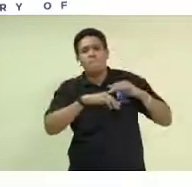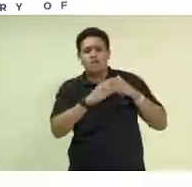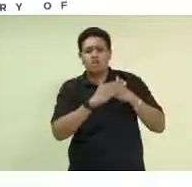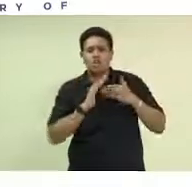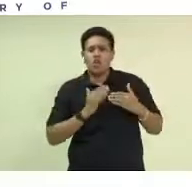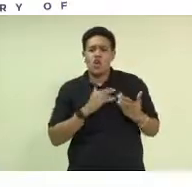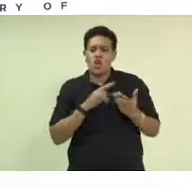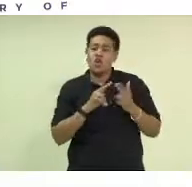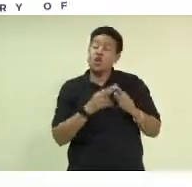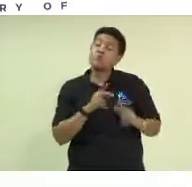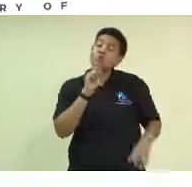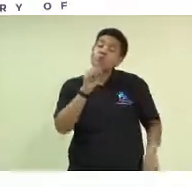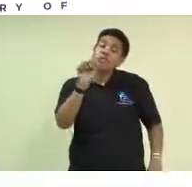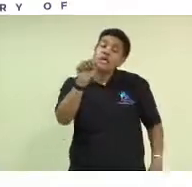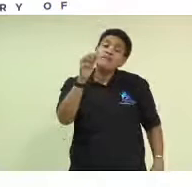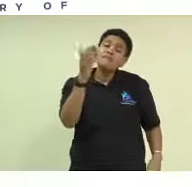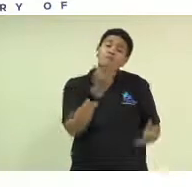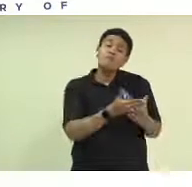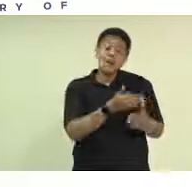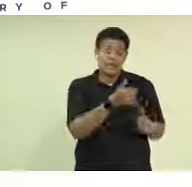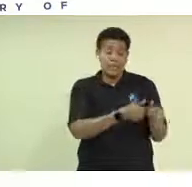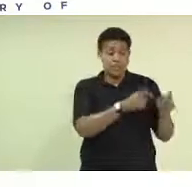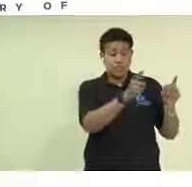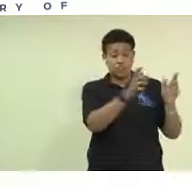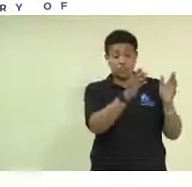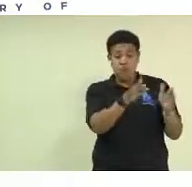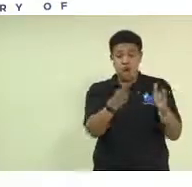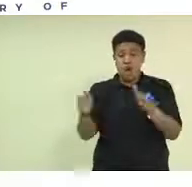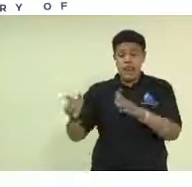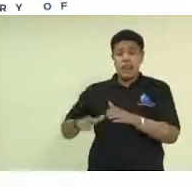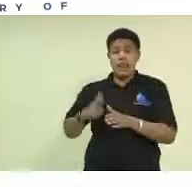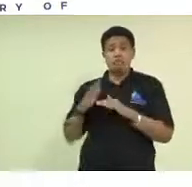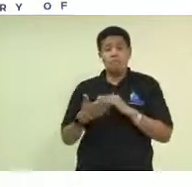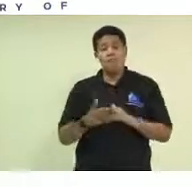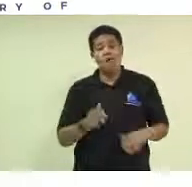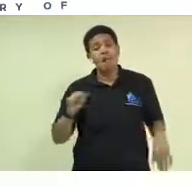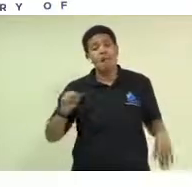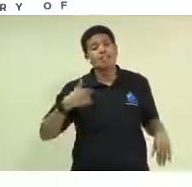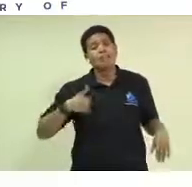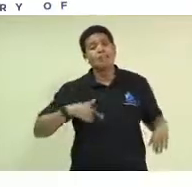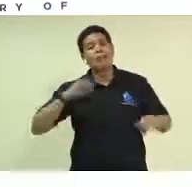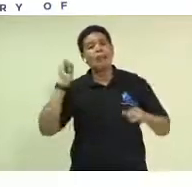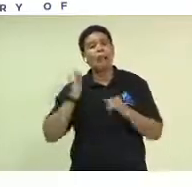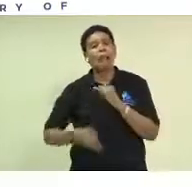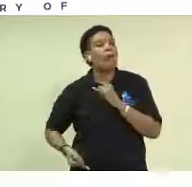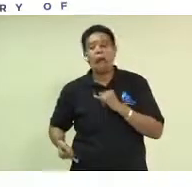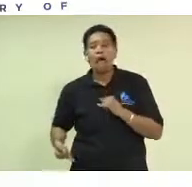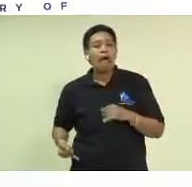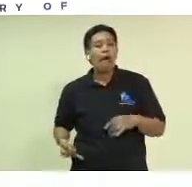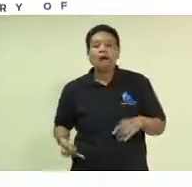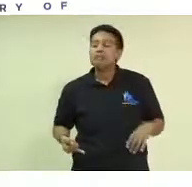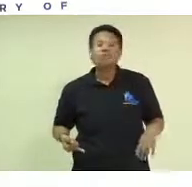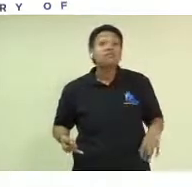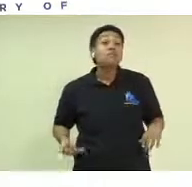numbers, we, on a per capita basis, we are at the tail end of